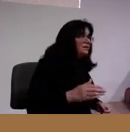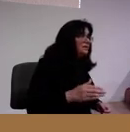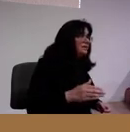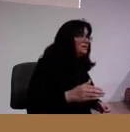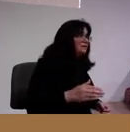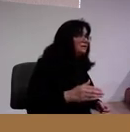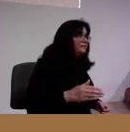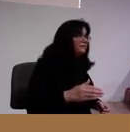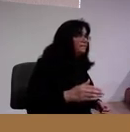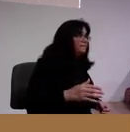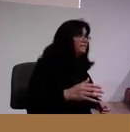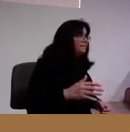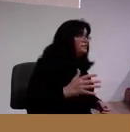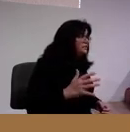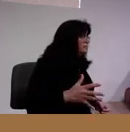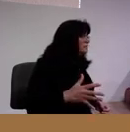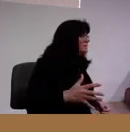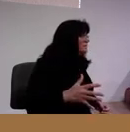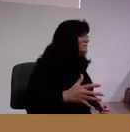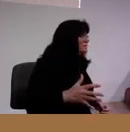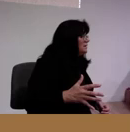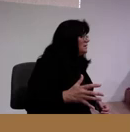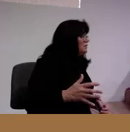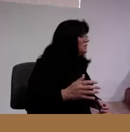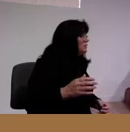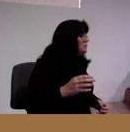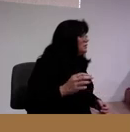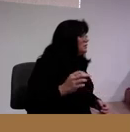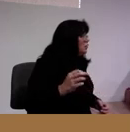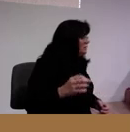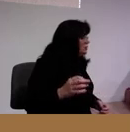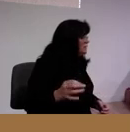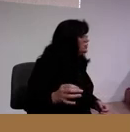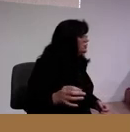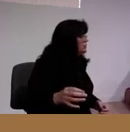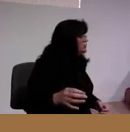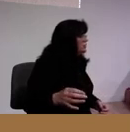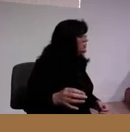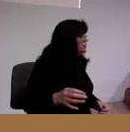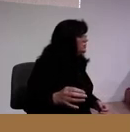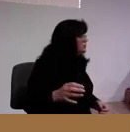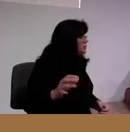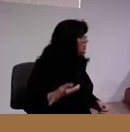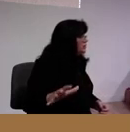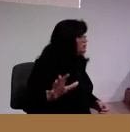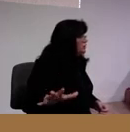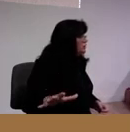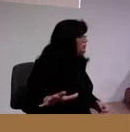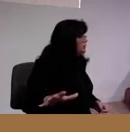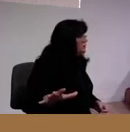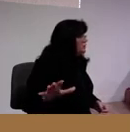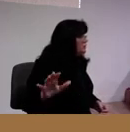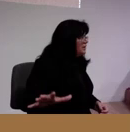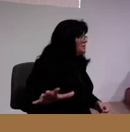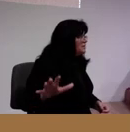with a mandate to speak when you need to